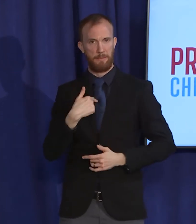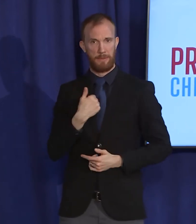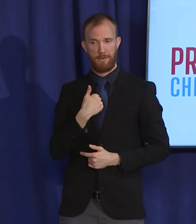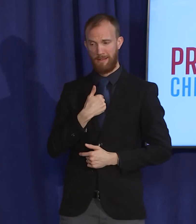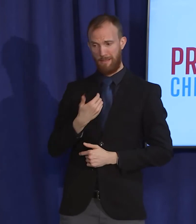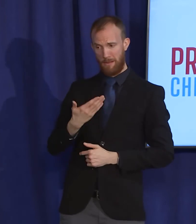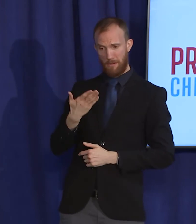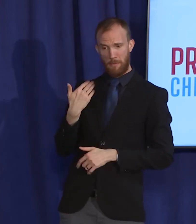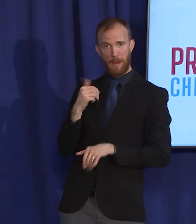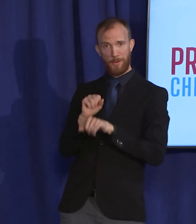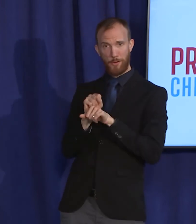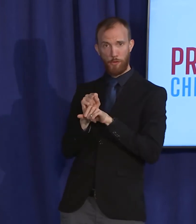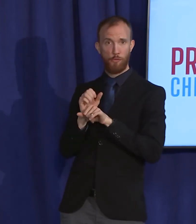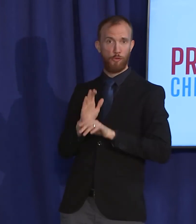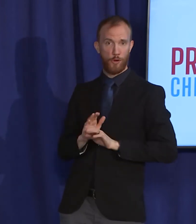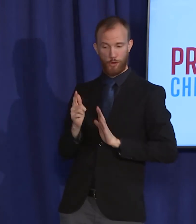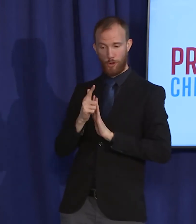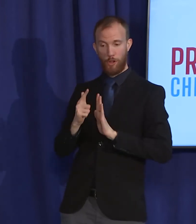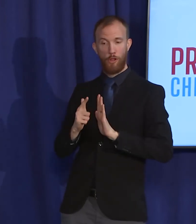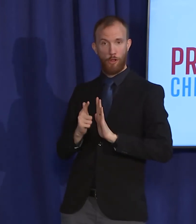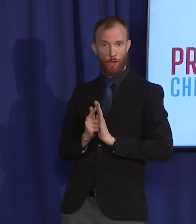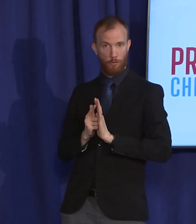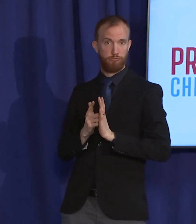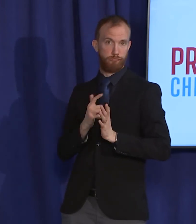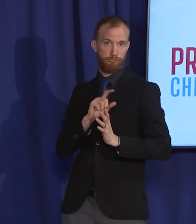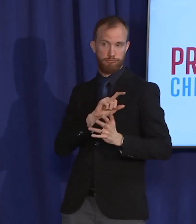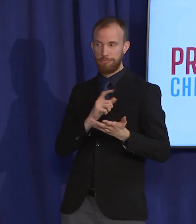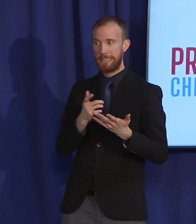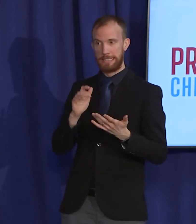of law enforcement, like a hate crime.